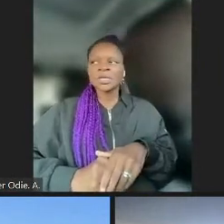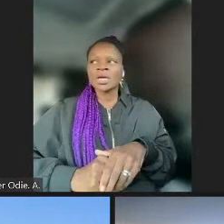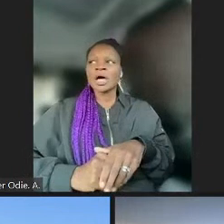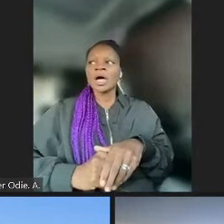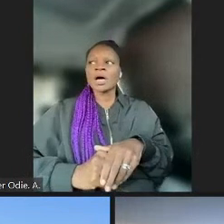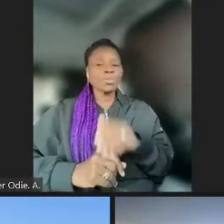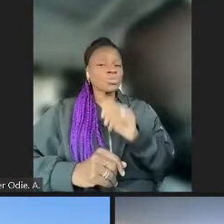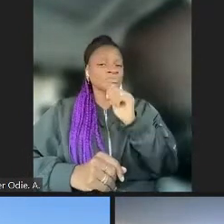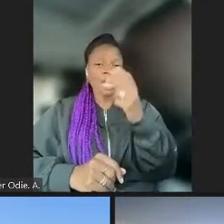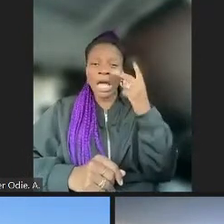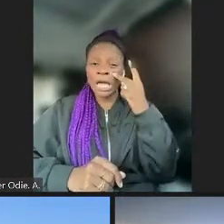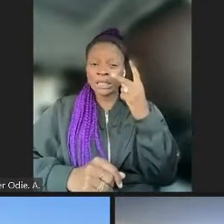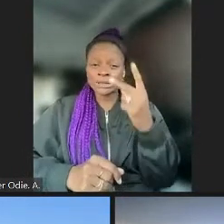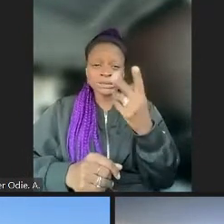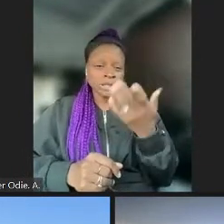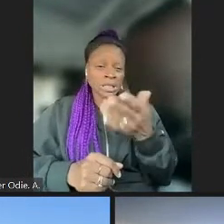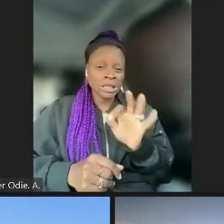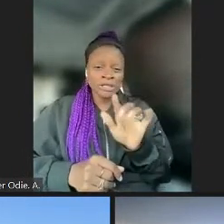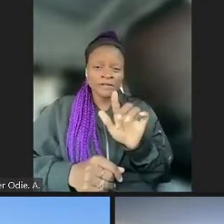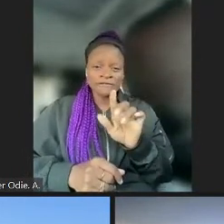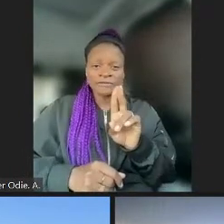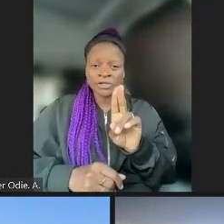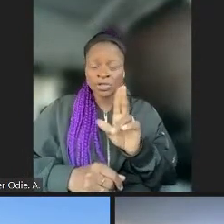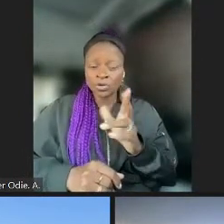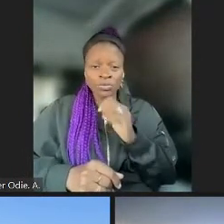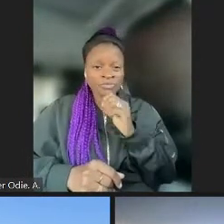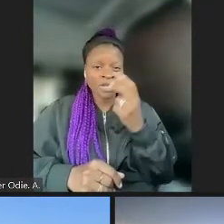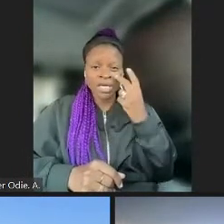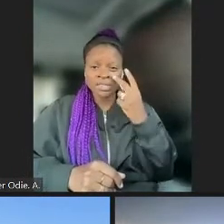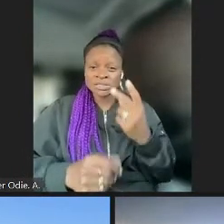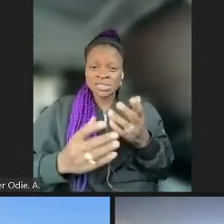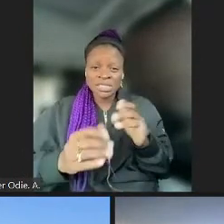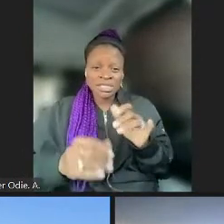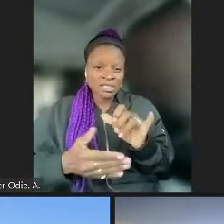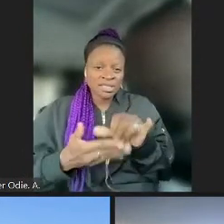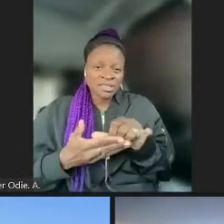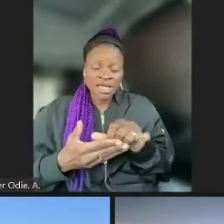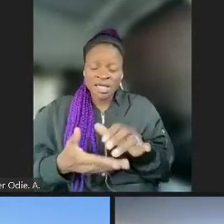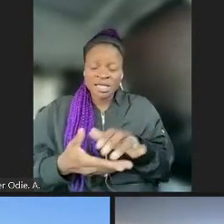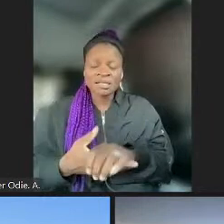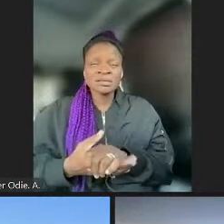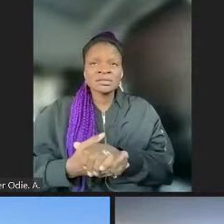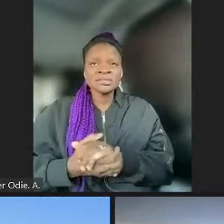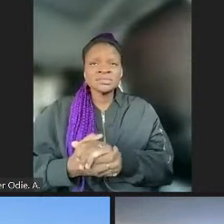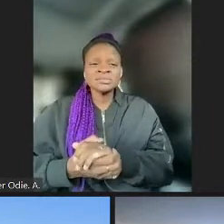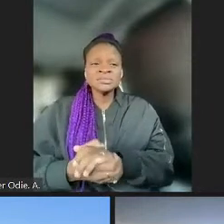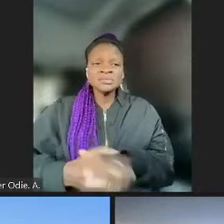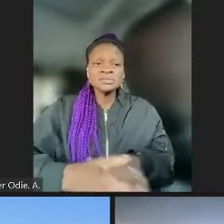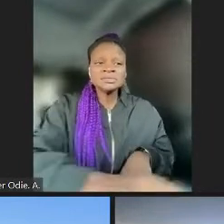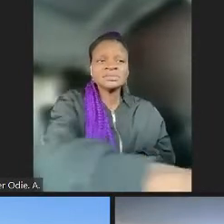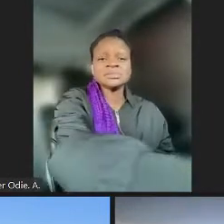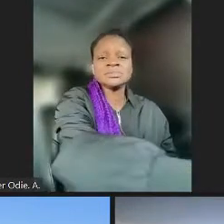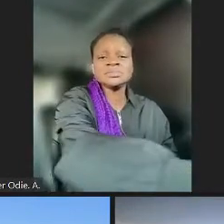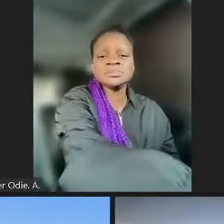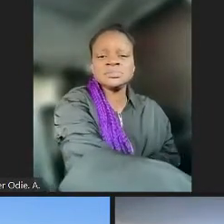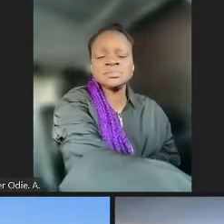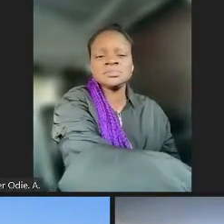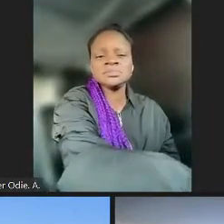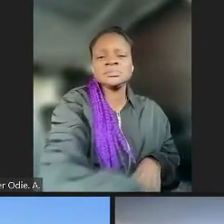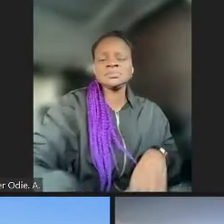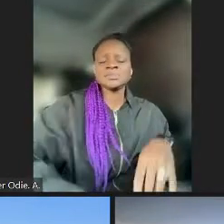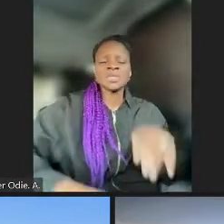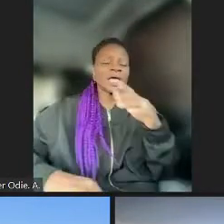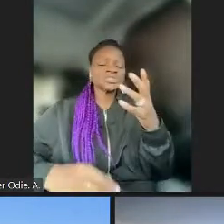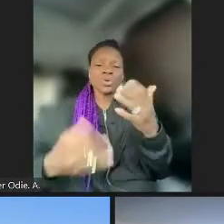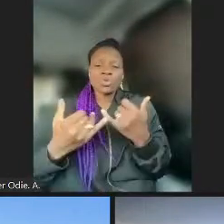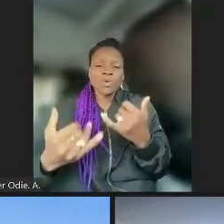influenza cases hospitalized, which is promising. And as Dr. Bays mentioned, the main concern is just really that we